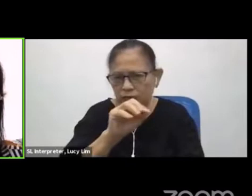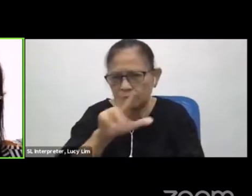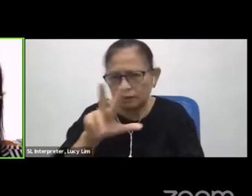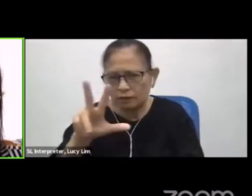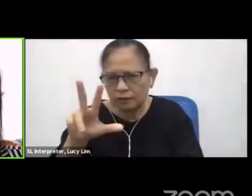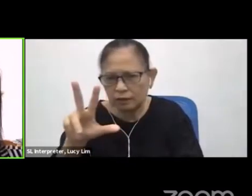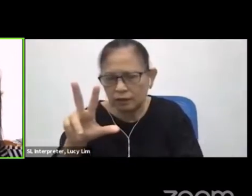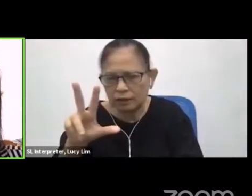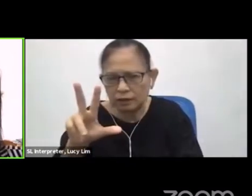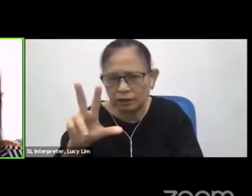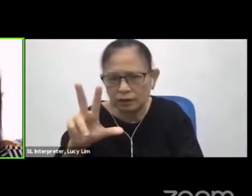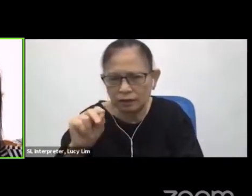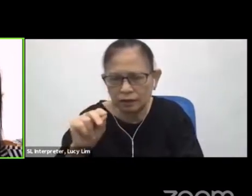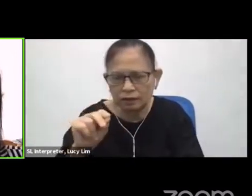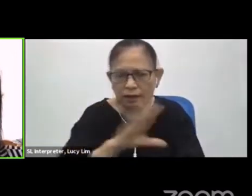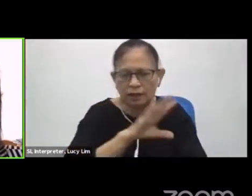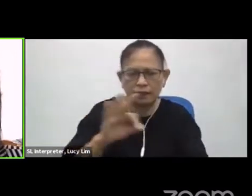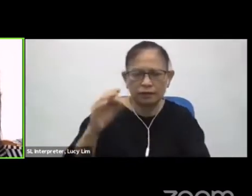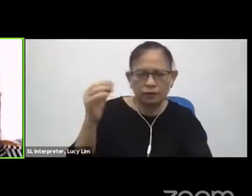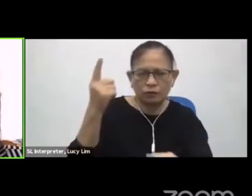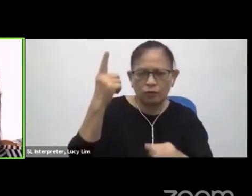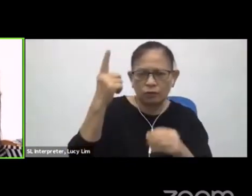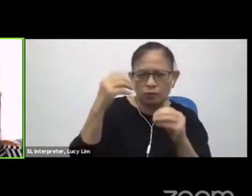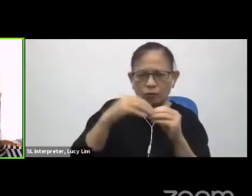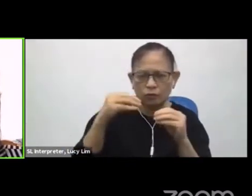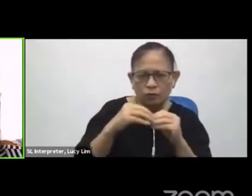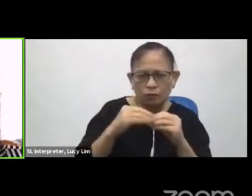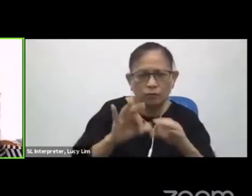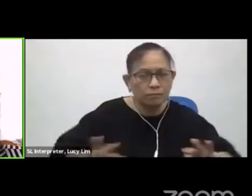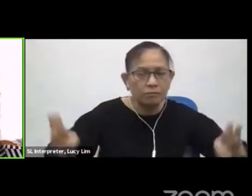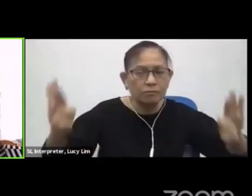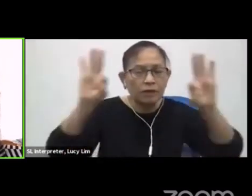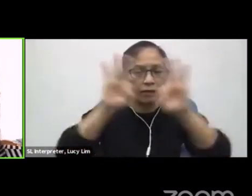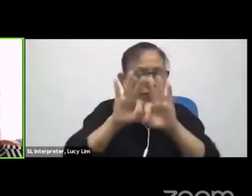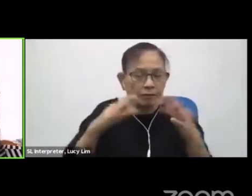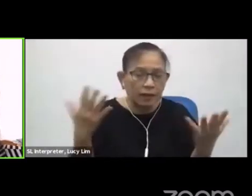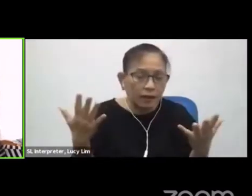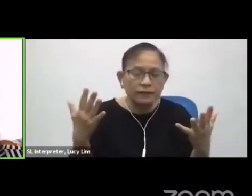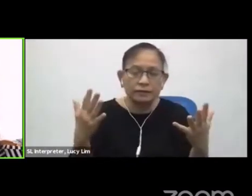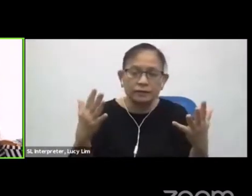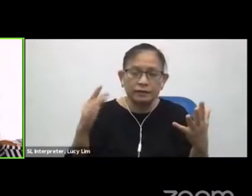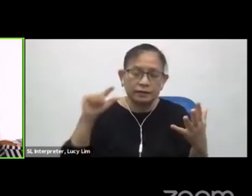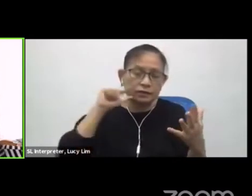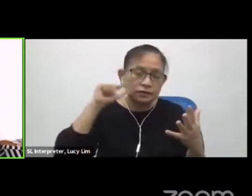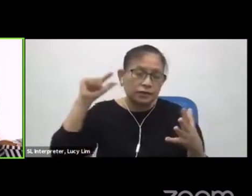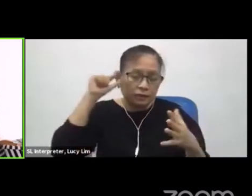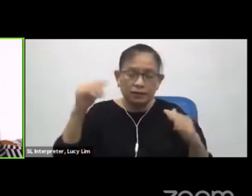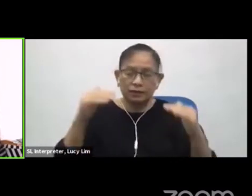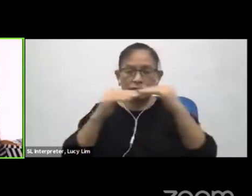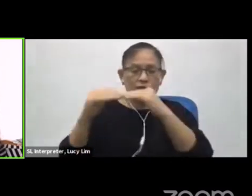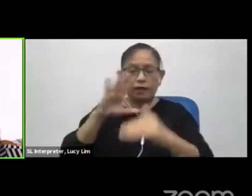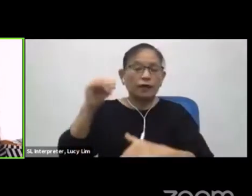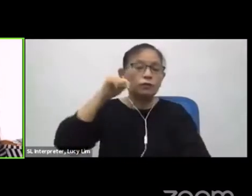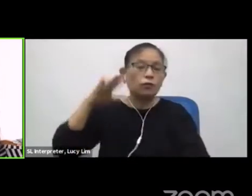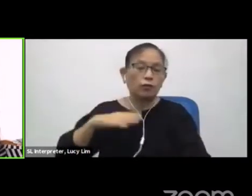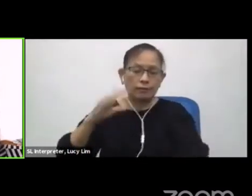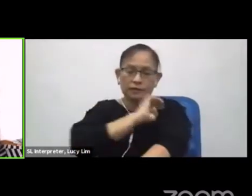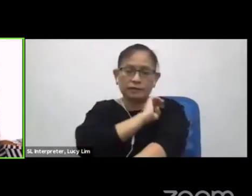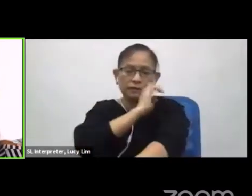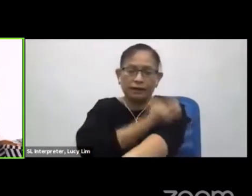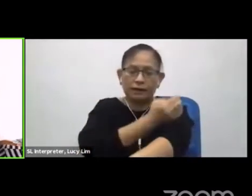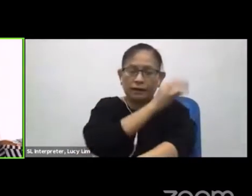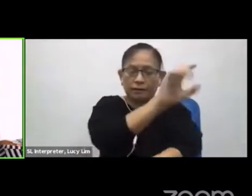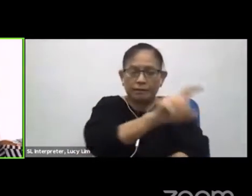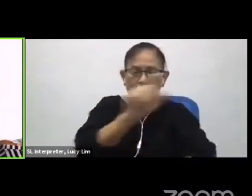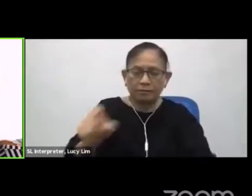And one of them is the most important gender inequality and women's empowerment, as the members of the